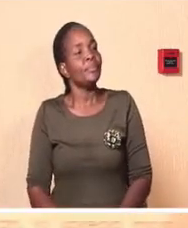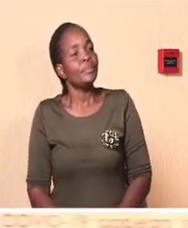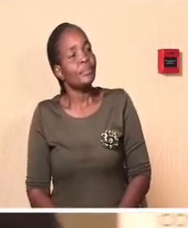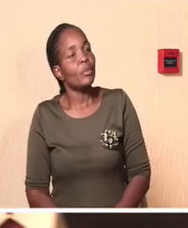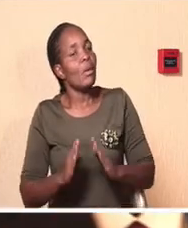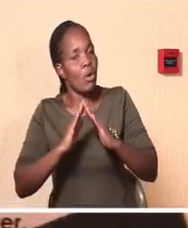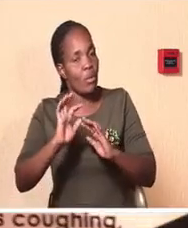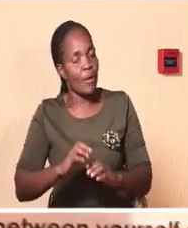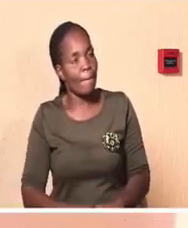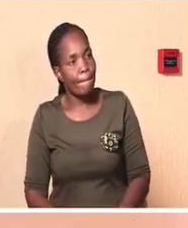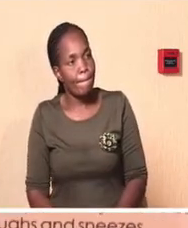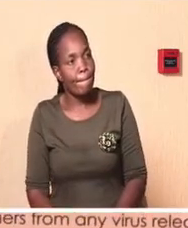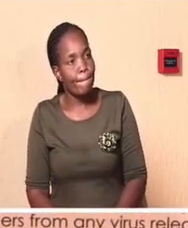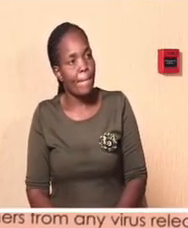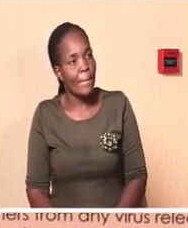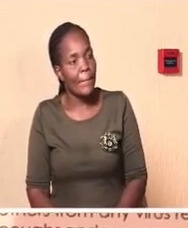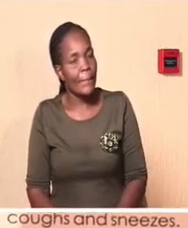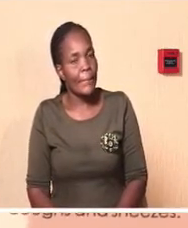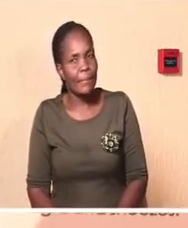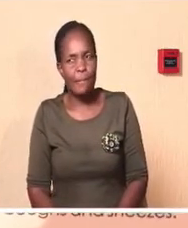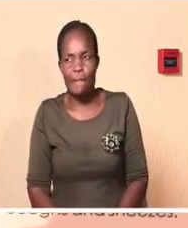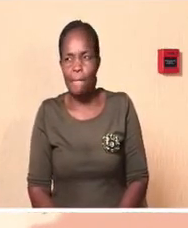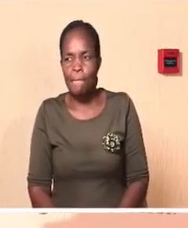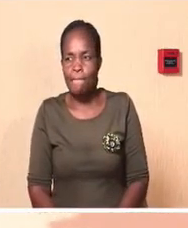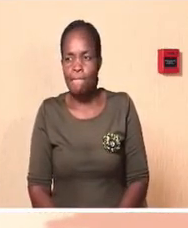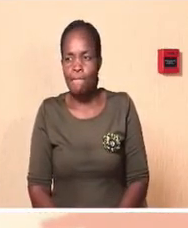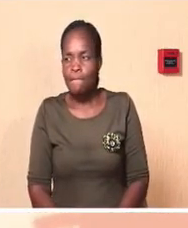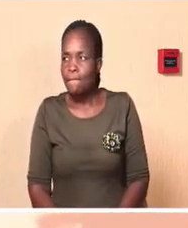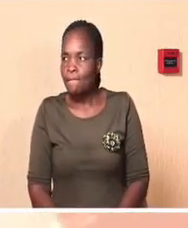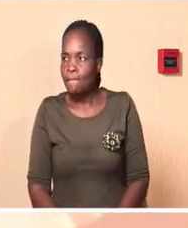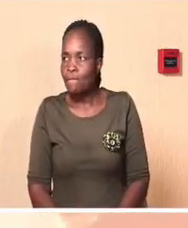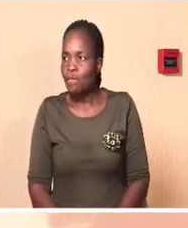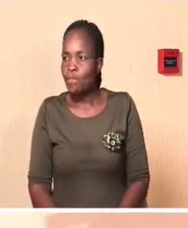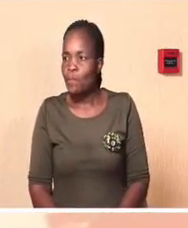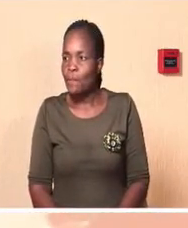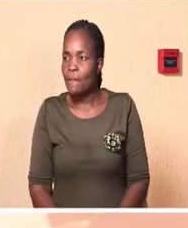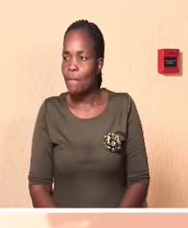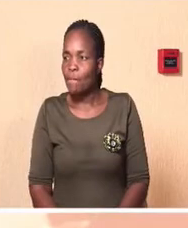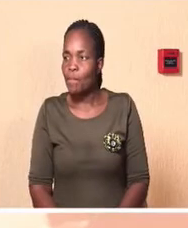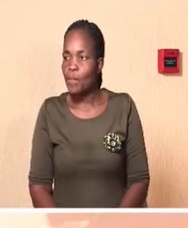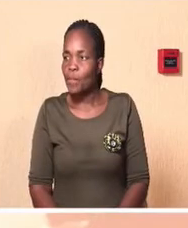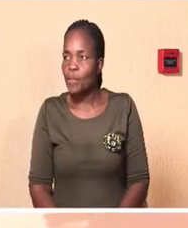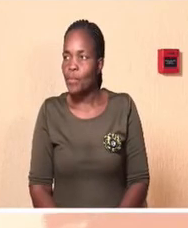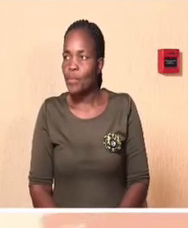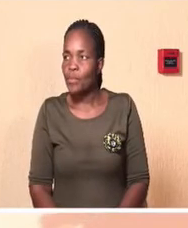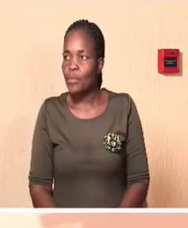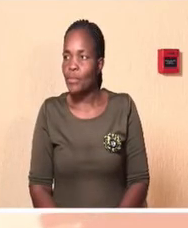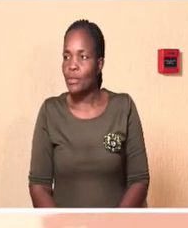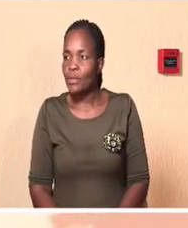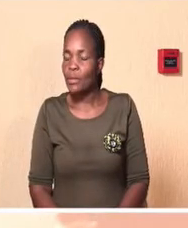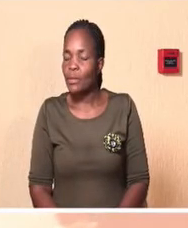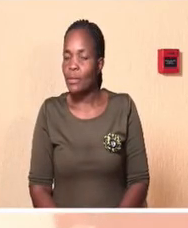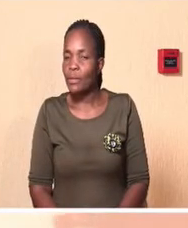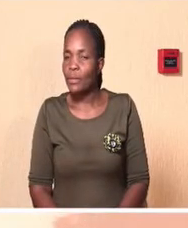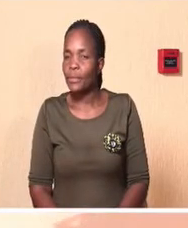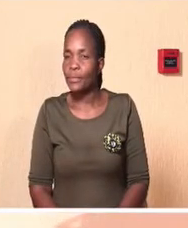the point that the Honorable Deputy Minister and Dr. Apollo have made, I think